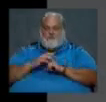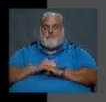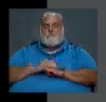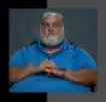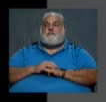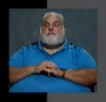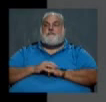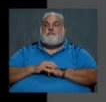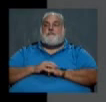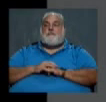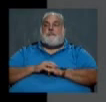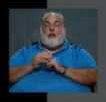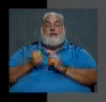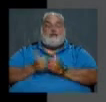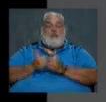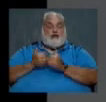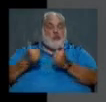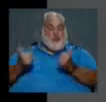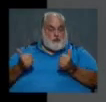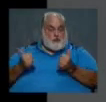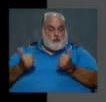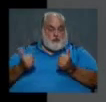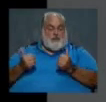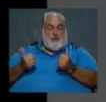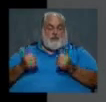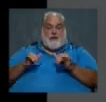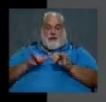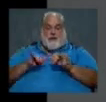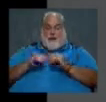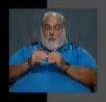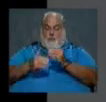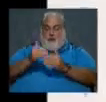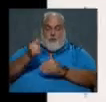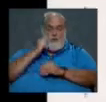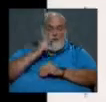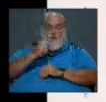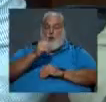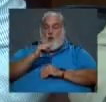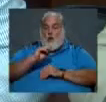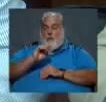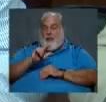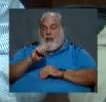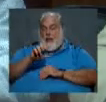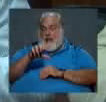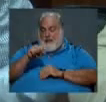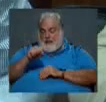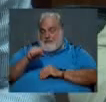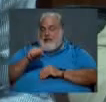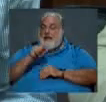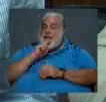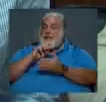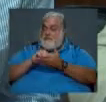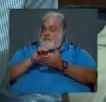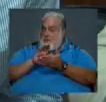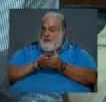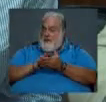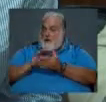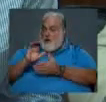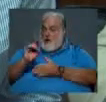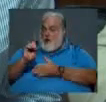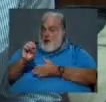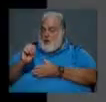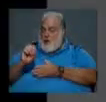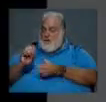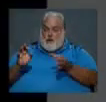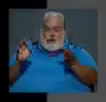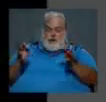separation, spacing, and procedural requirements for homeless shelters as outlined in the Code of Ordinance, they're to be